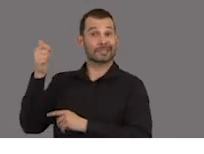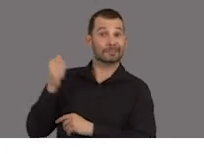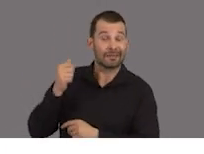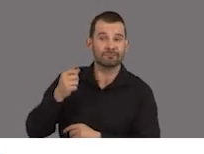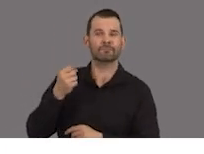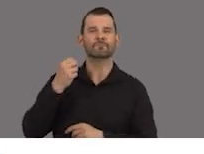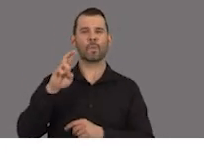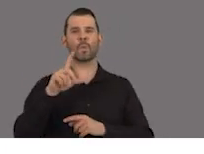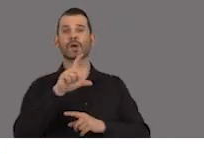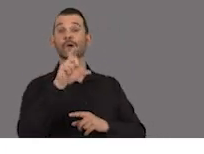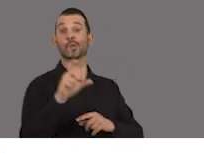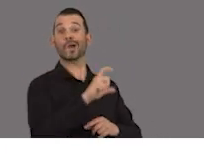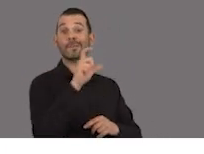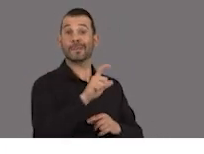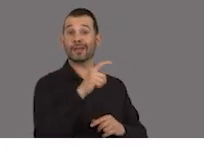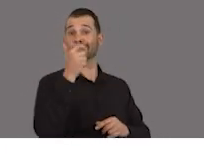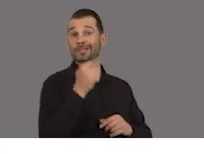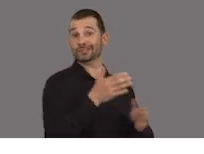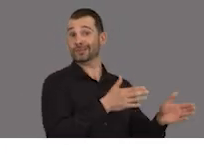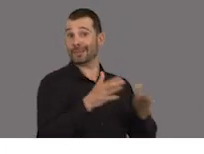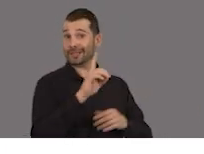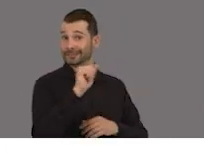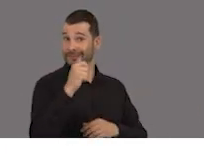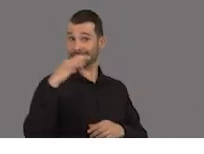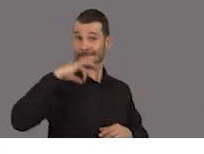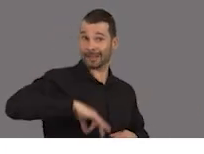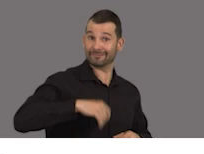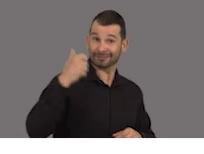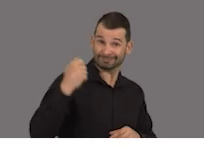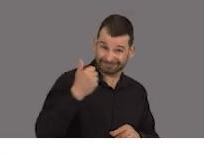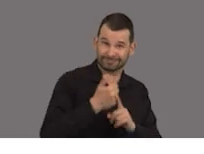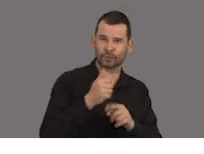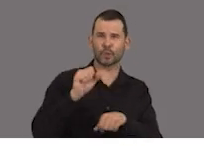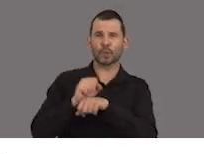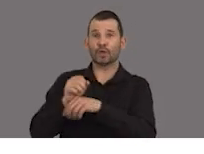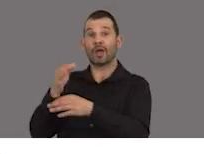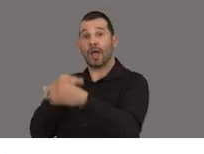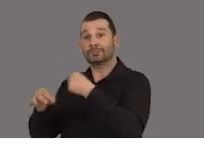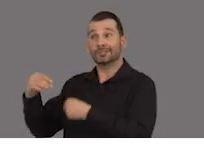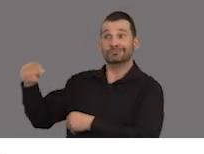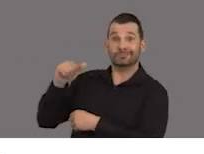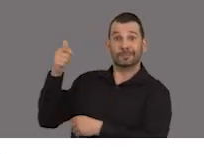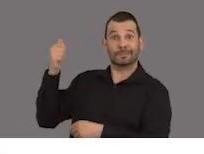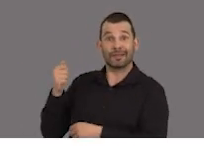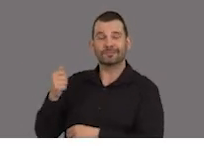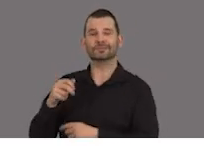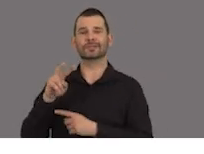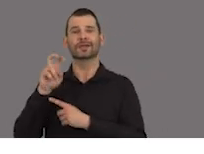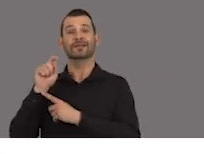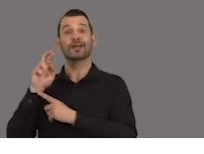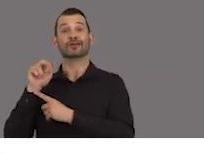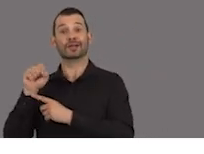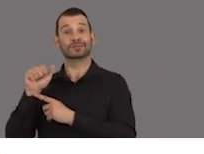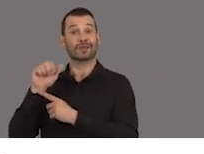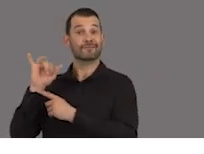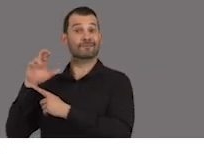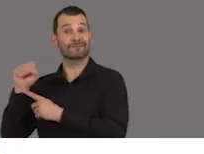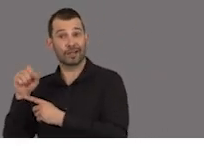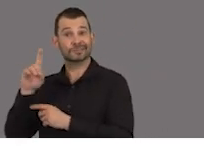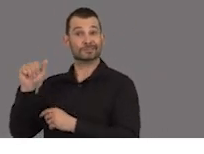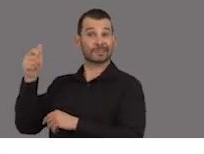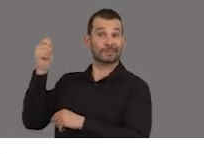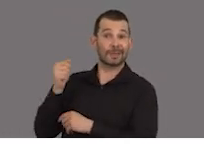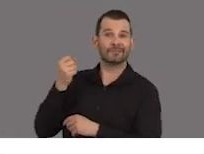Pension Plan Disability Benefit or a Quebec Pension Plan Disability Benefit, workers' compensation benefits,